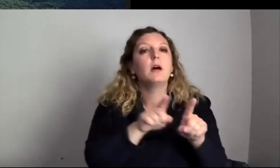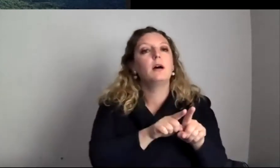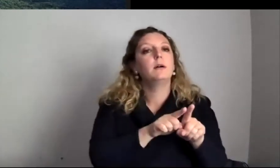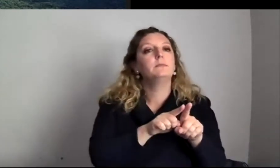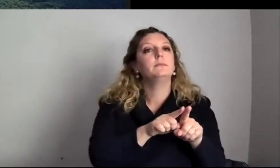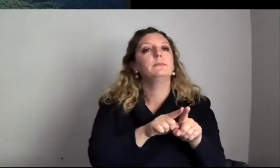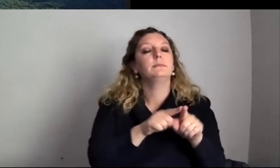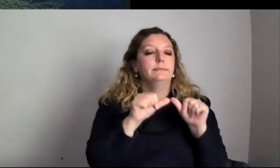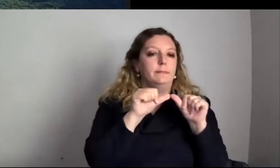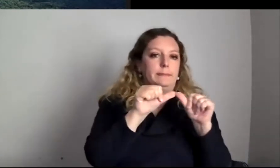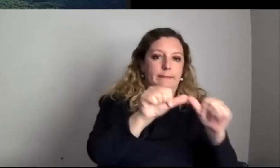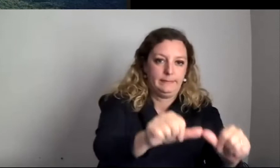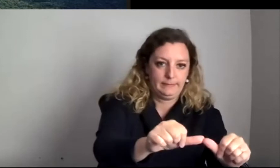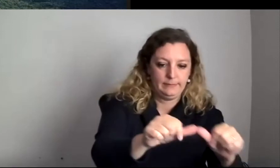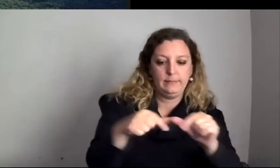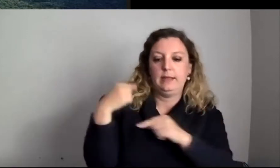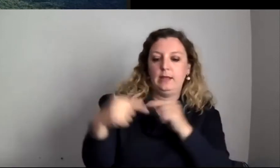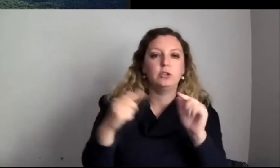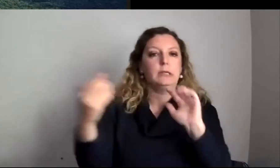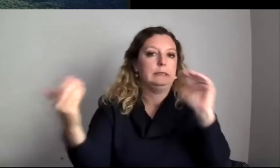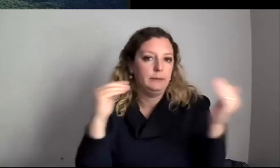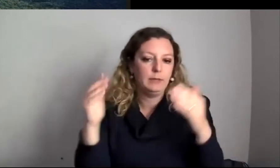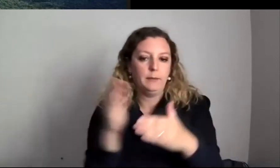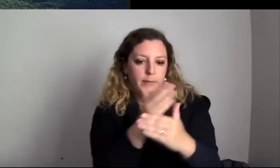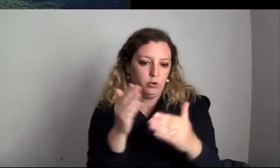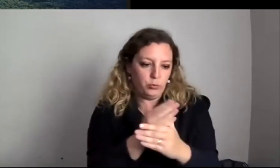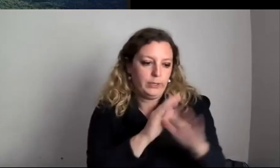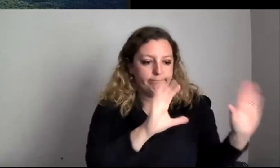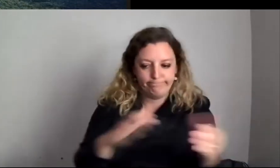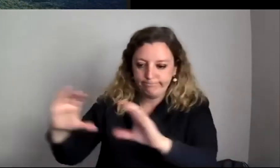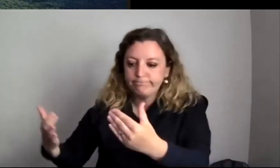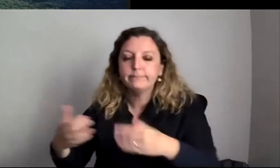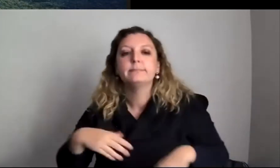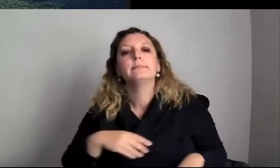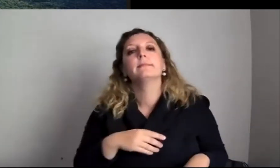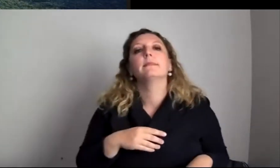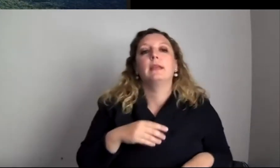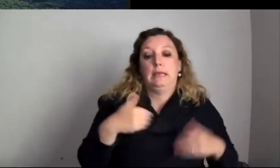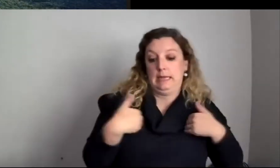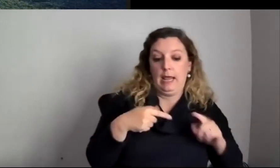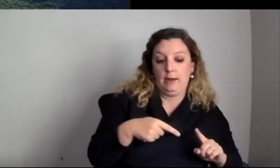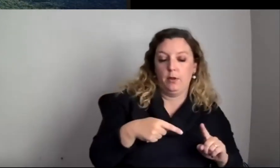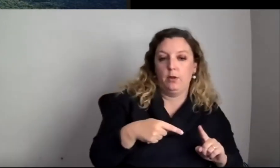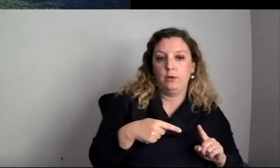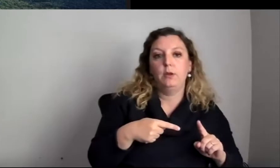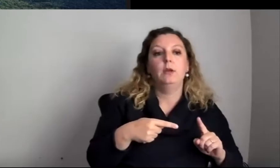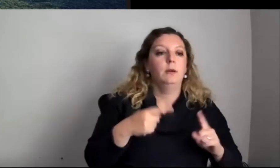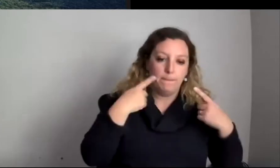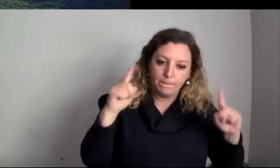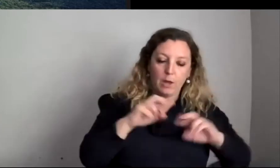by maintaining genetic similarity between populations, right? So essentially, an animal reaches reproductive